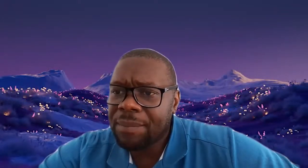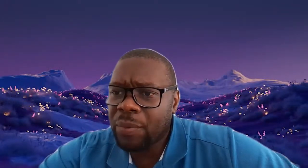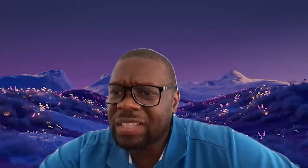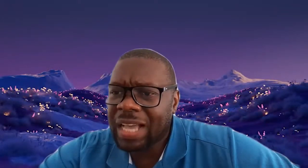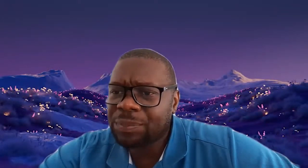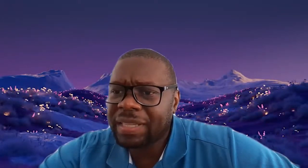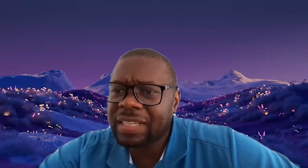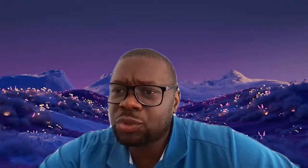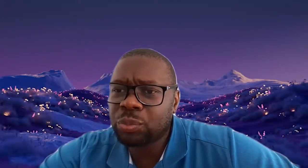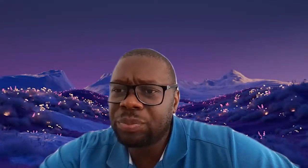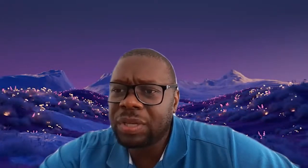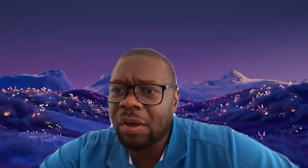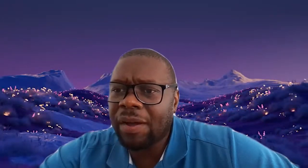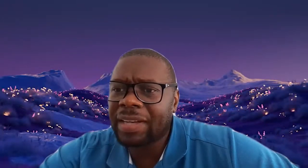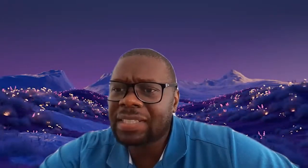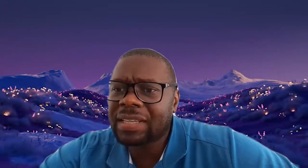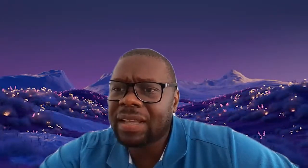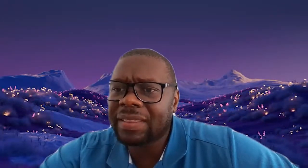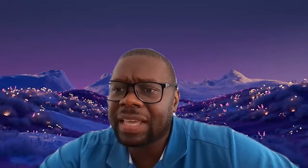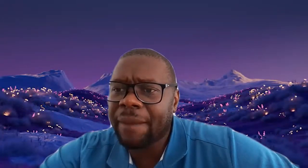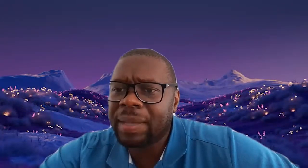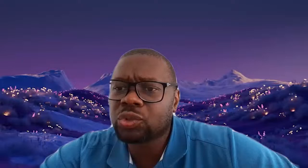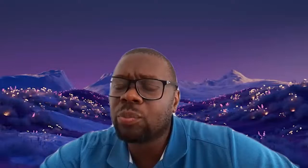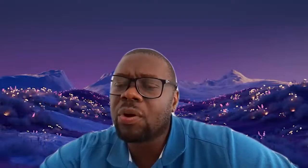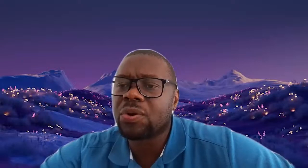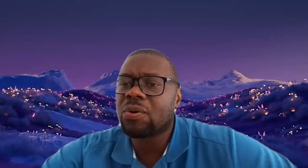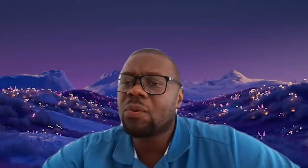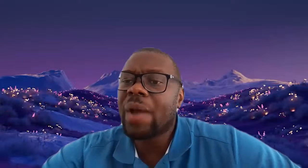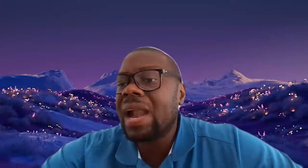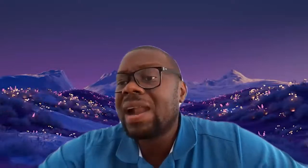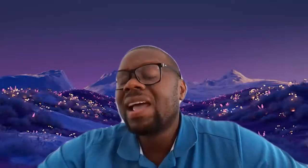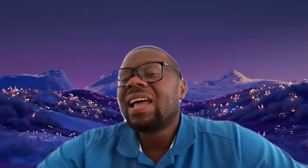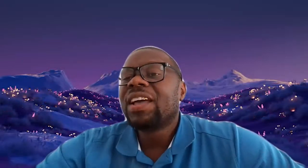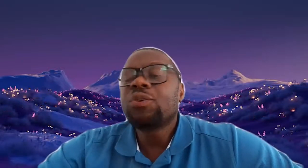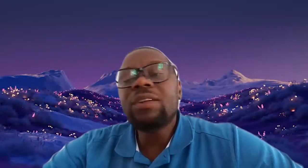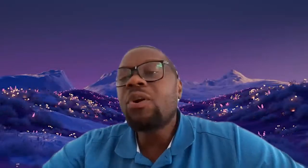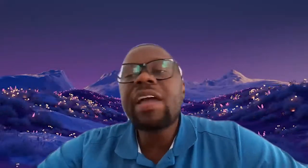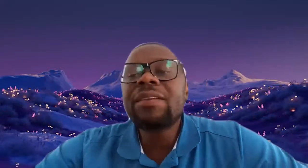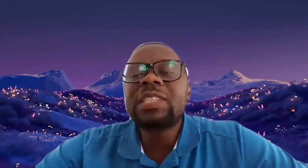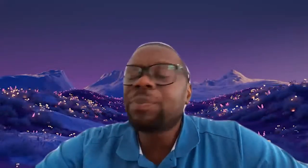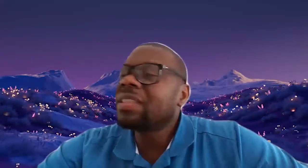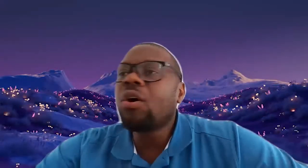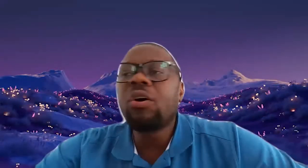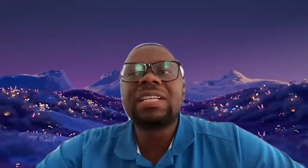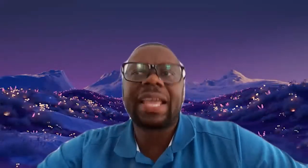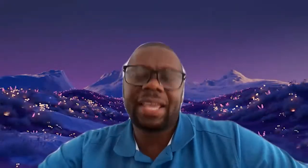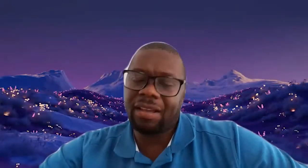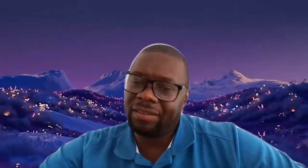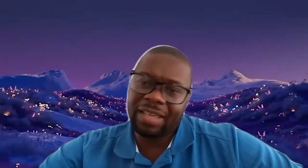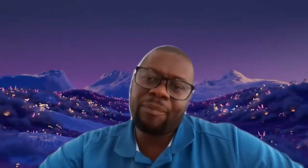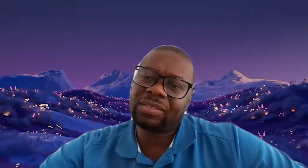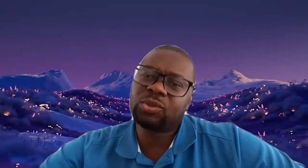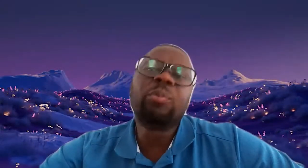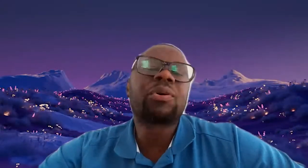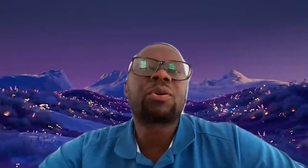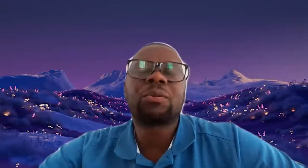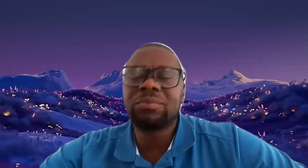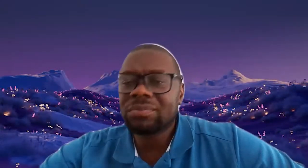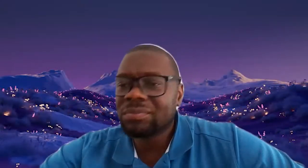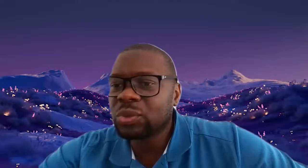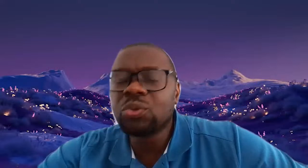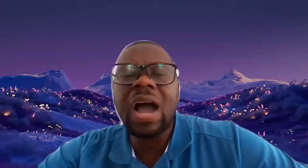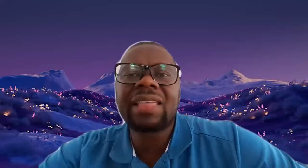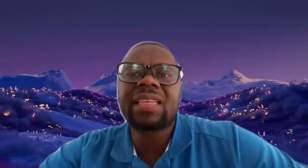What time are we expected to be at the campus tomorrow? Well, you can go and spend the whole day on campus